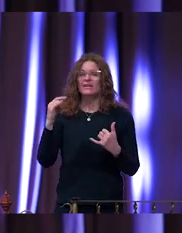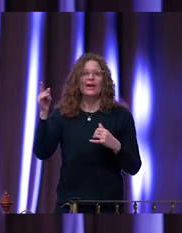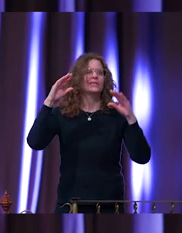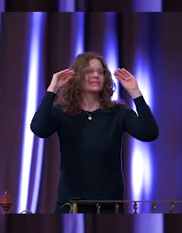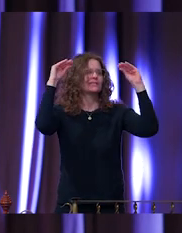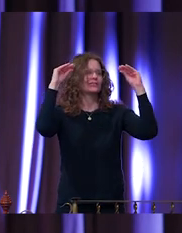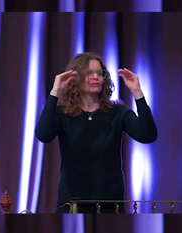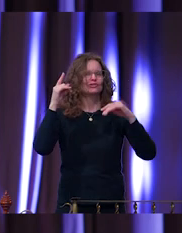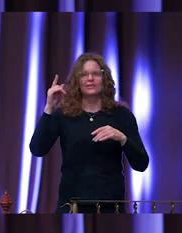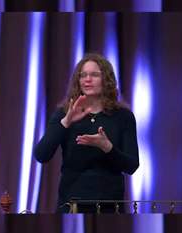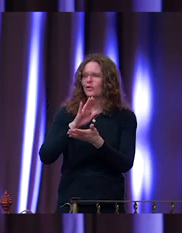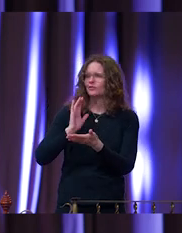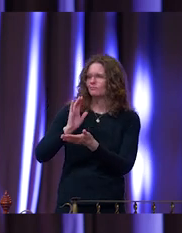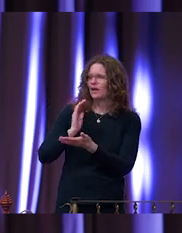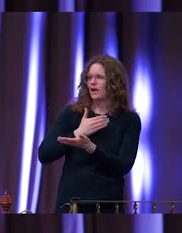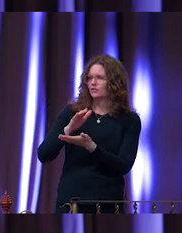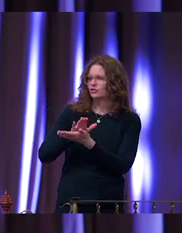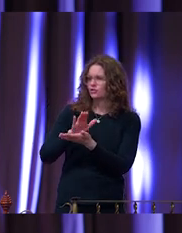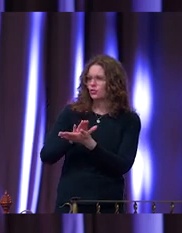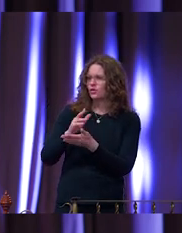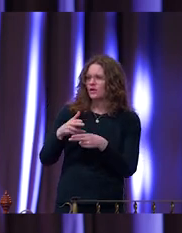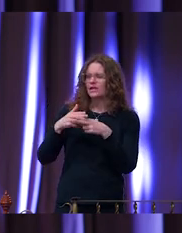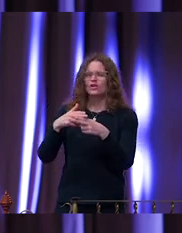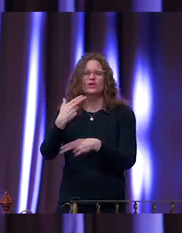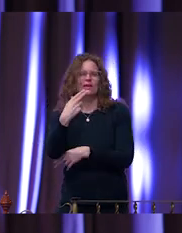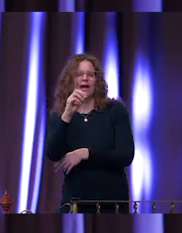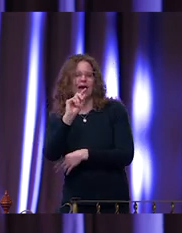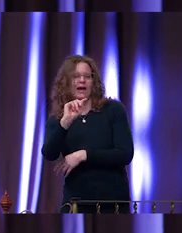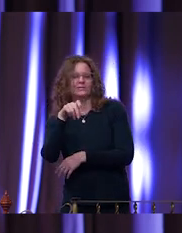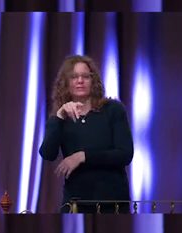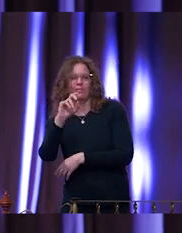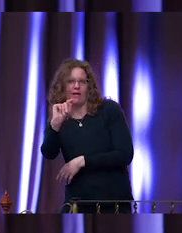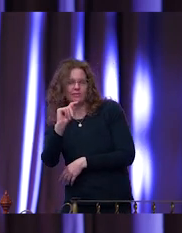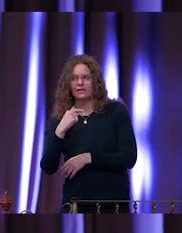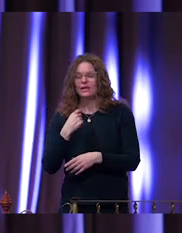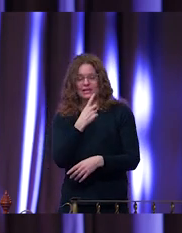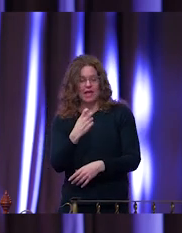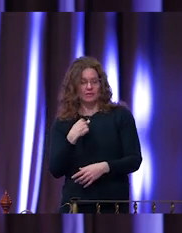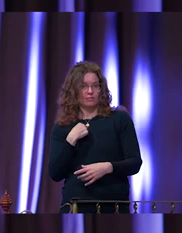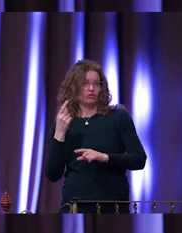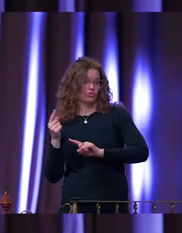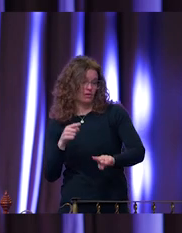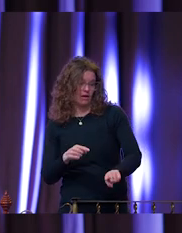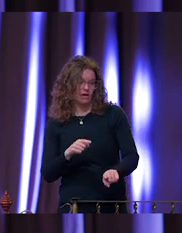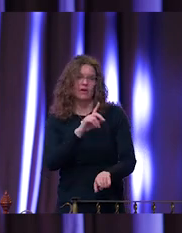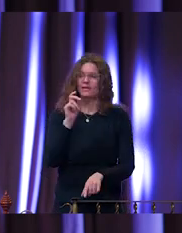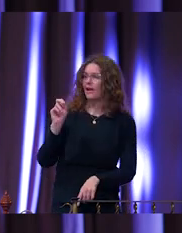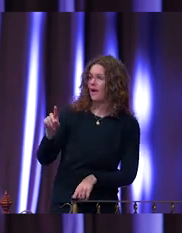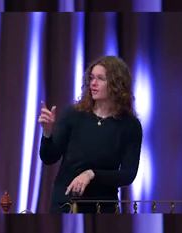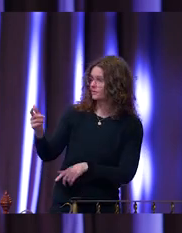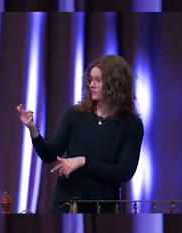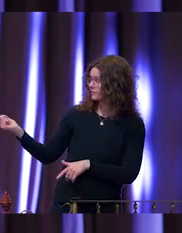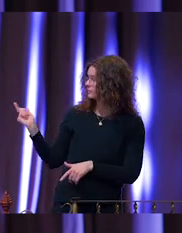at one of the schools in what he calls the hot spots. He asked me to ask